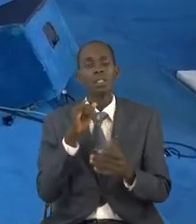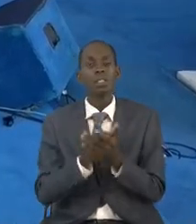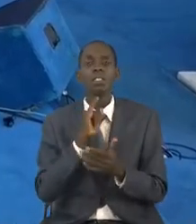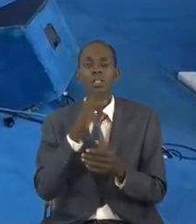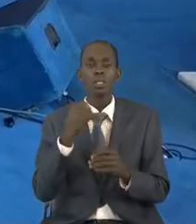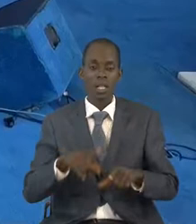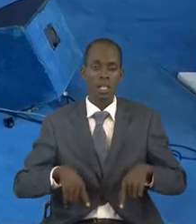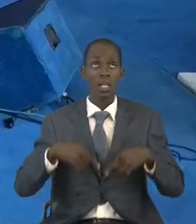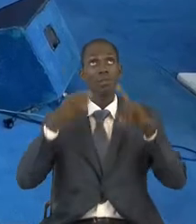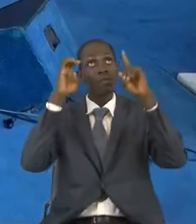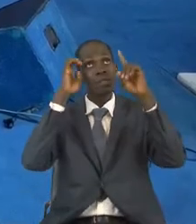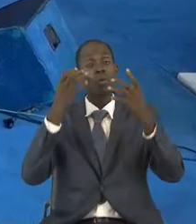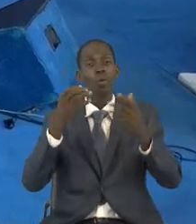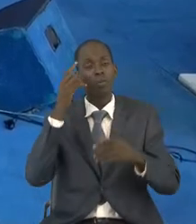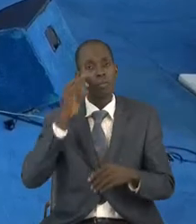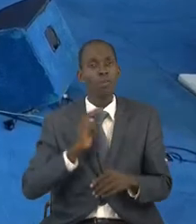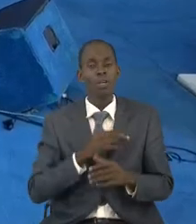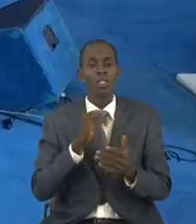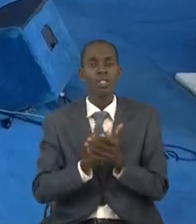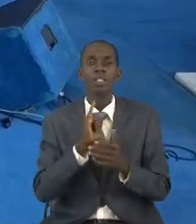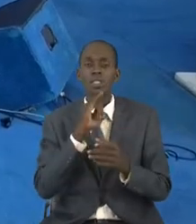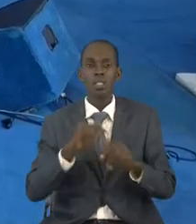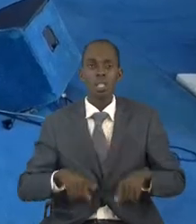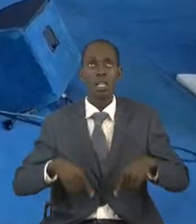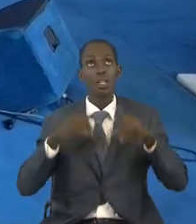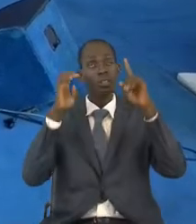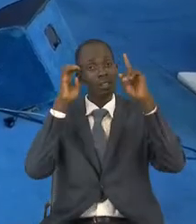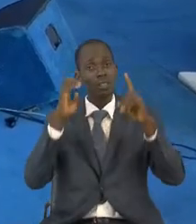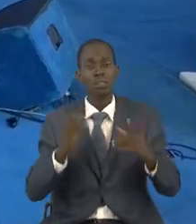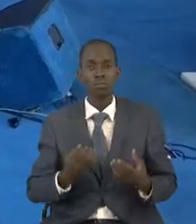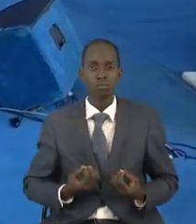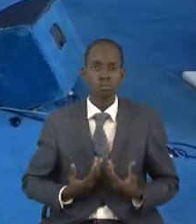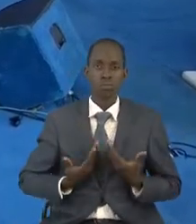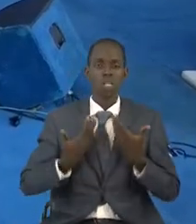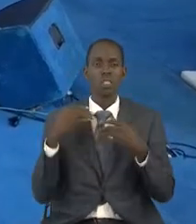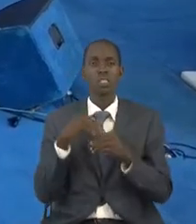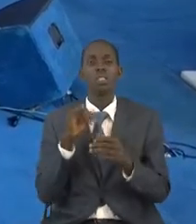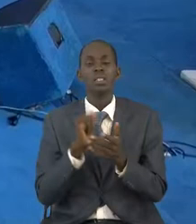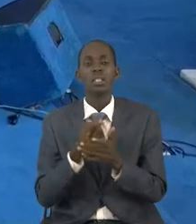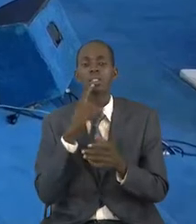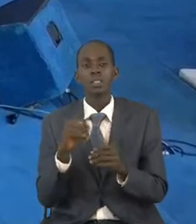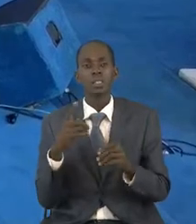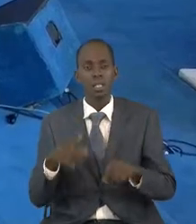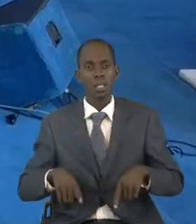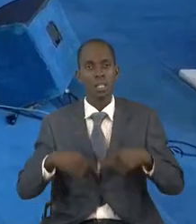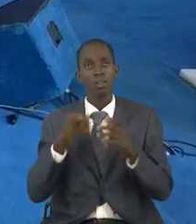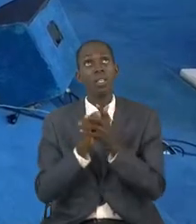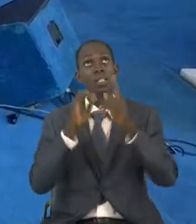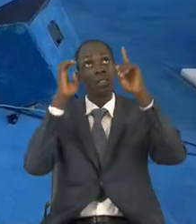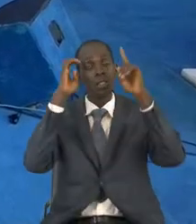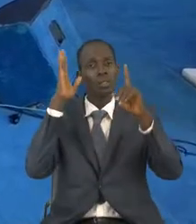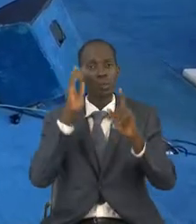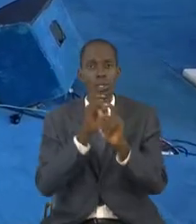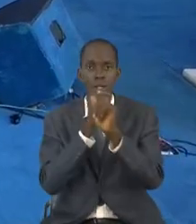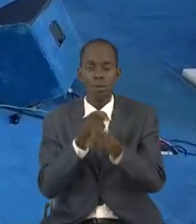the life he delights in. That's the word, that's the life is going to reward, that you live an